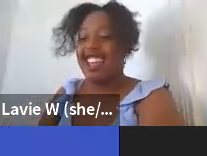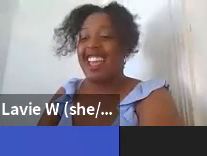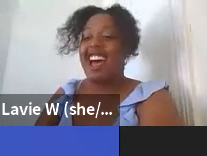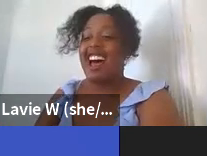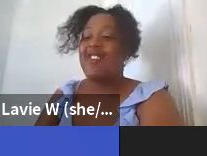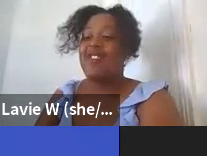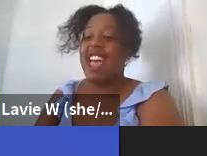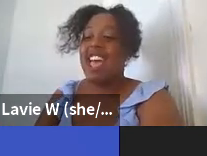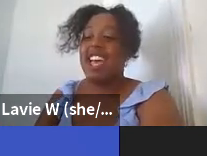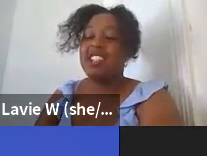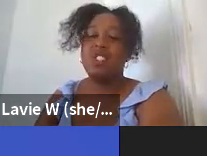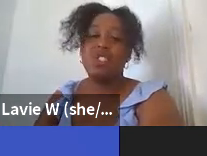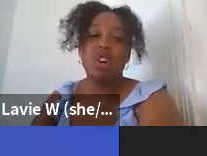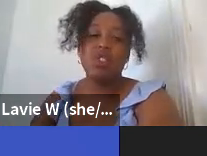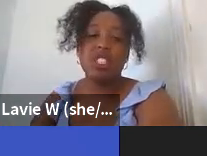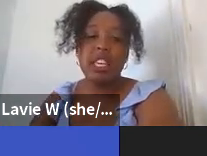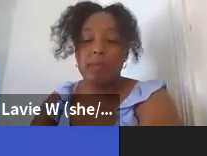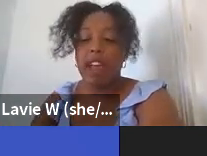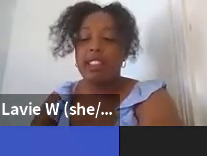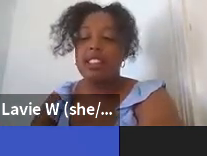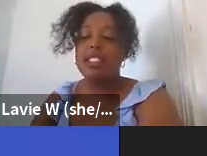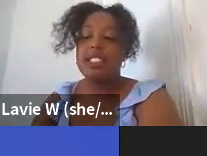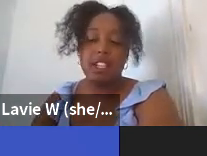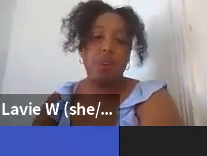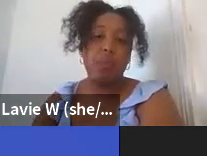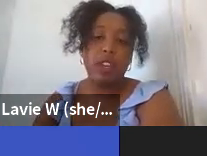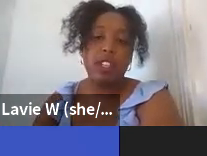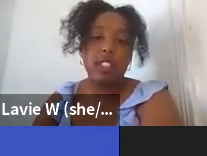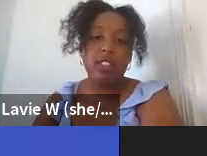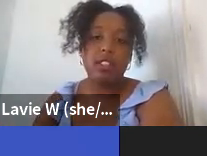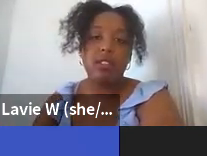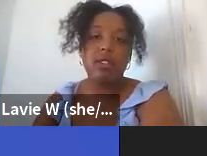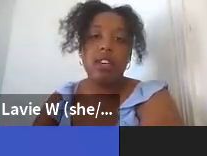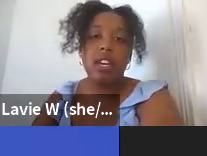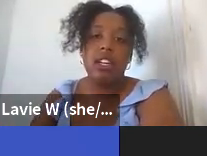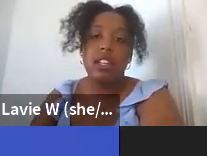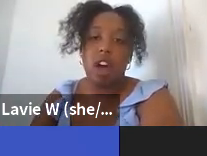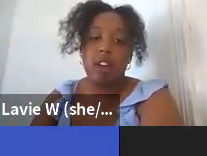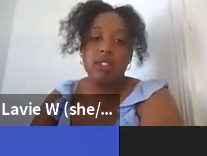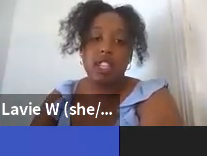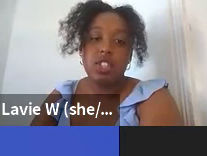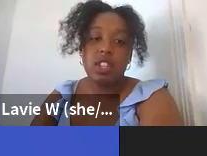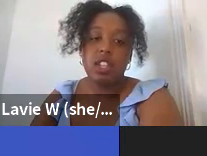attentively. And you know, just keep in mind that this is an entry point into